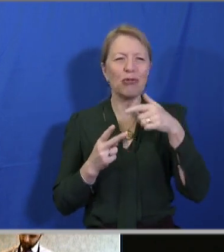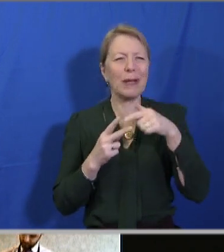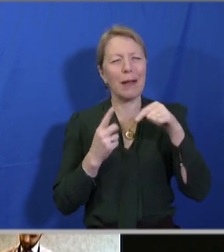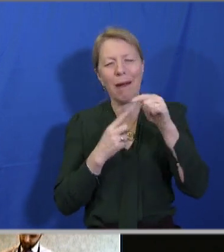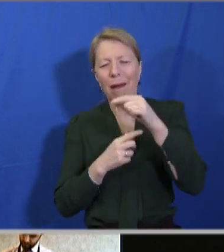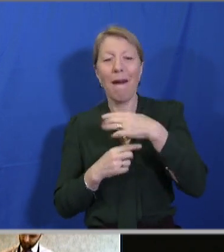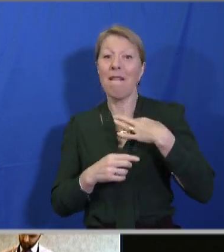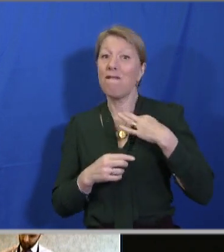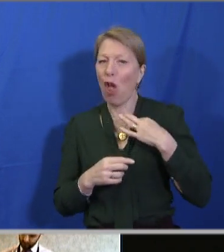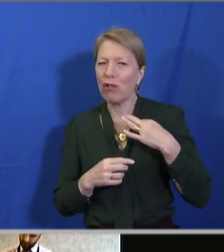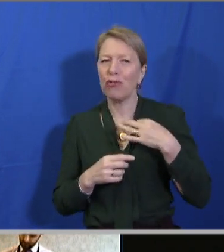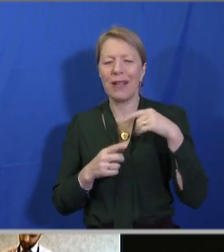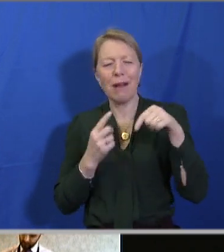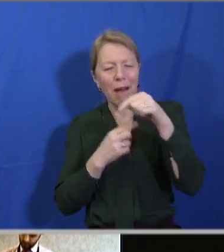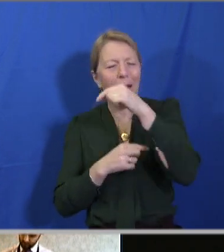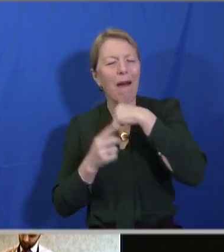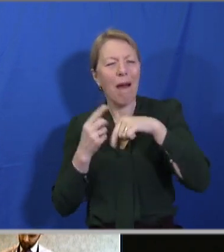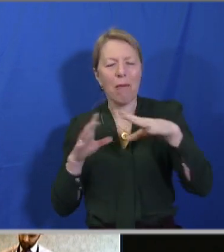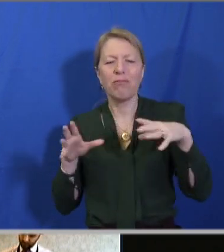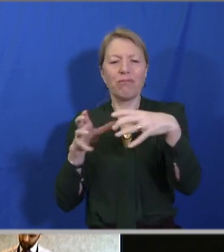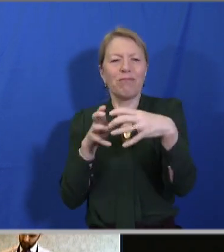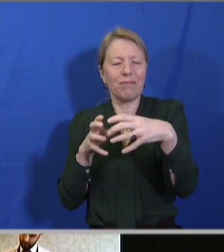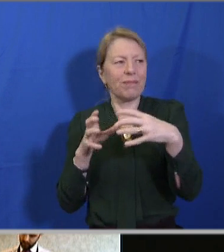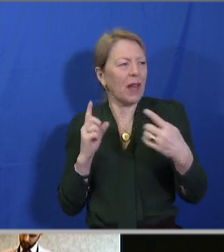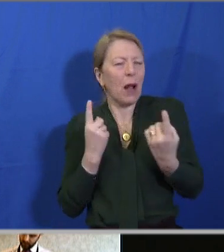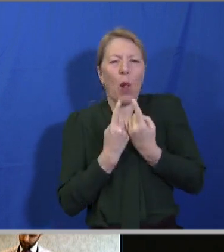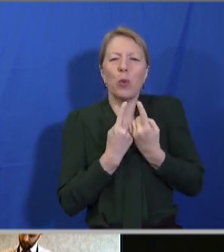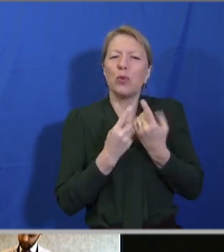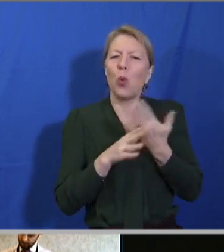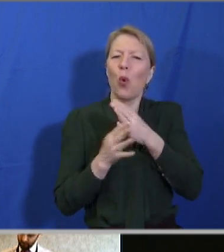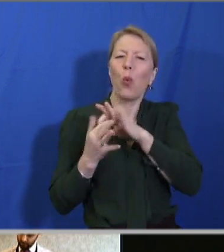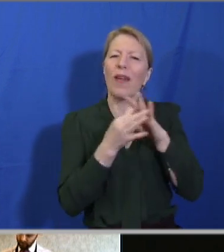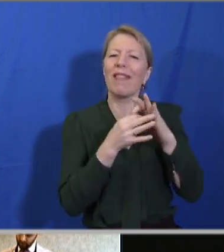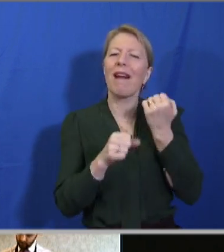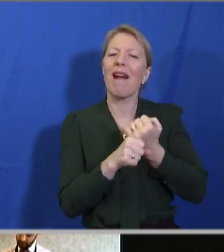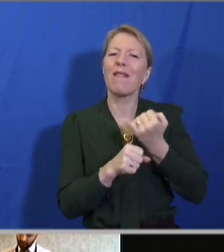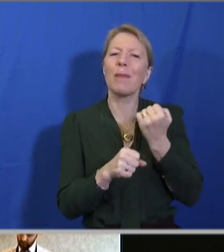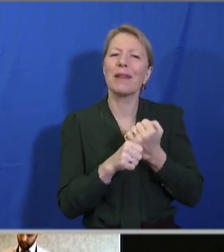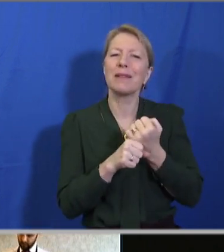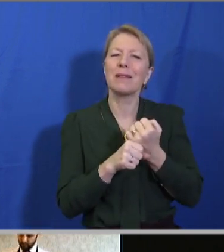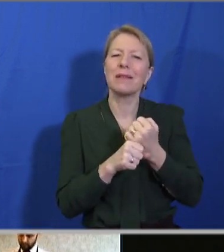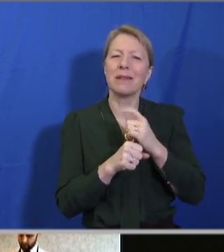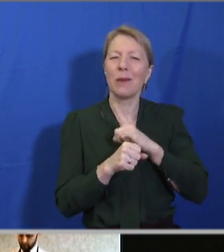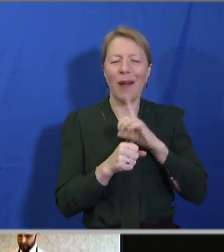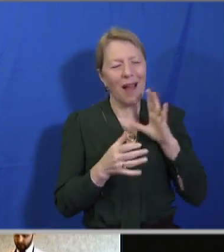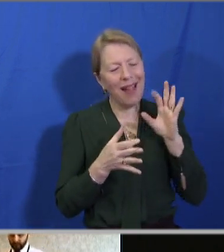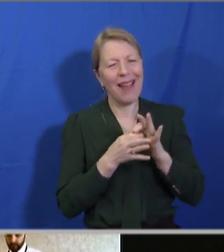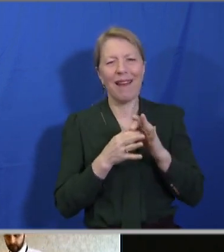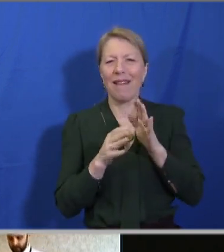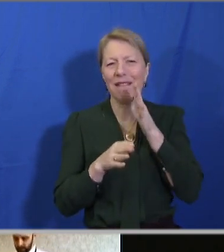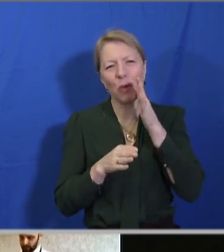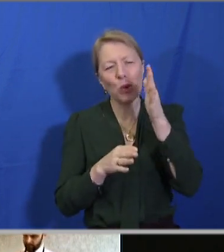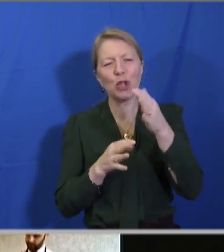it's that forum that provides feedback at a strategic level to my department on current, new and emerging